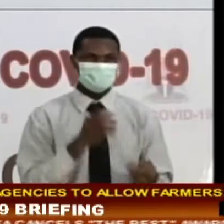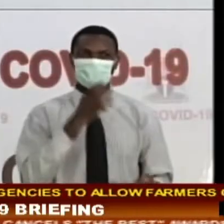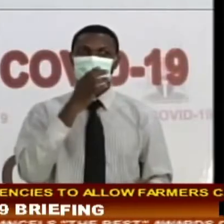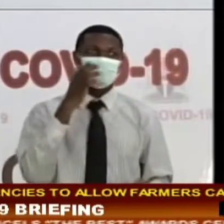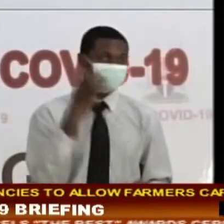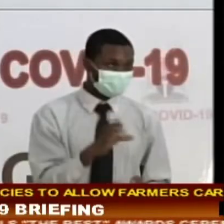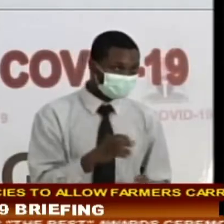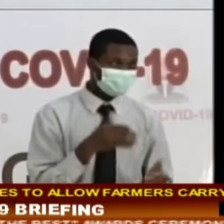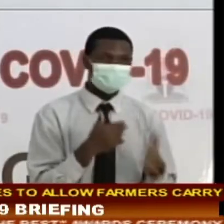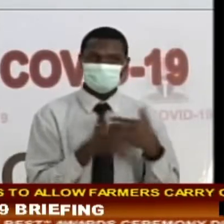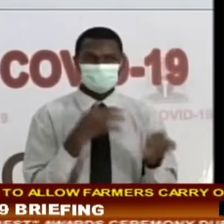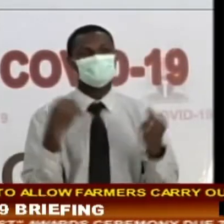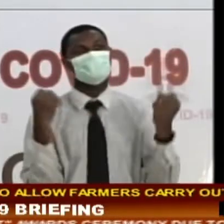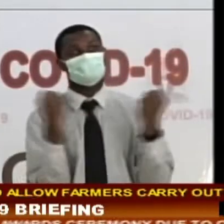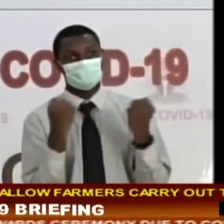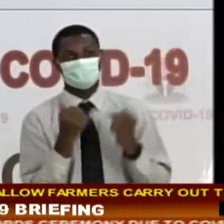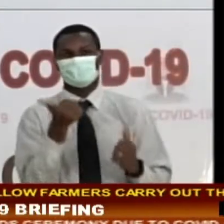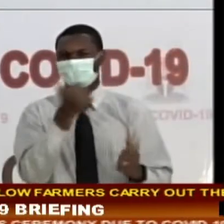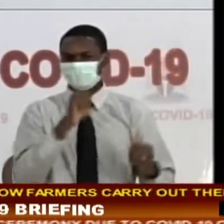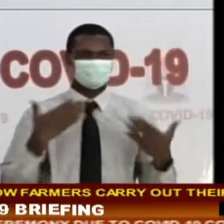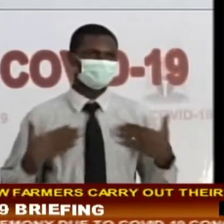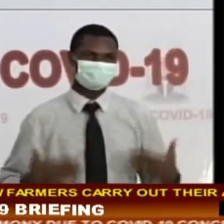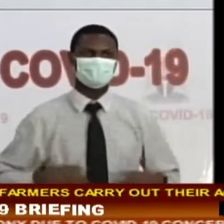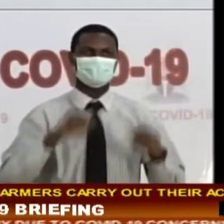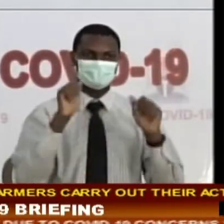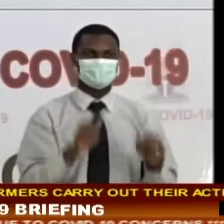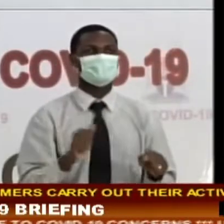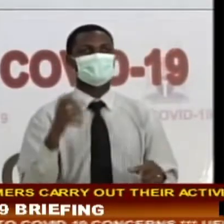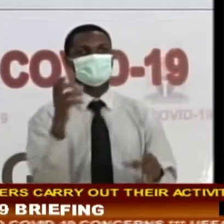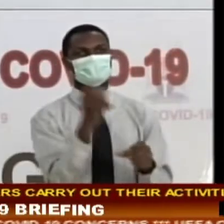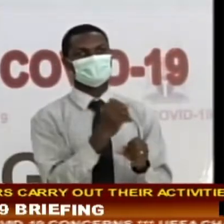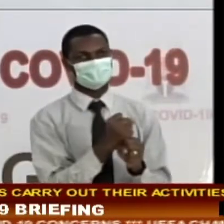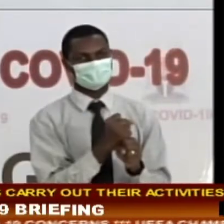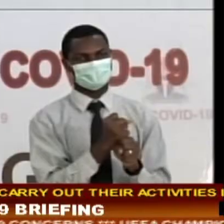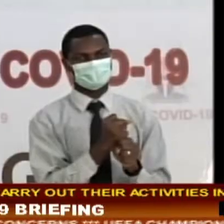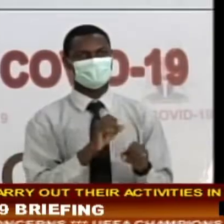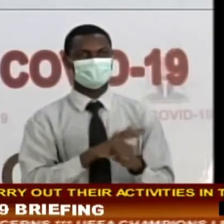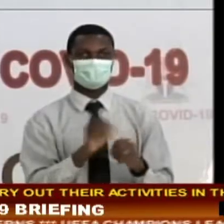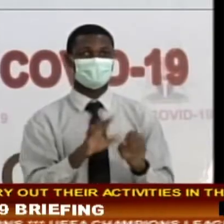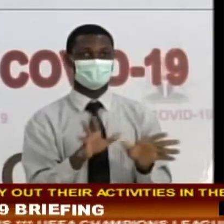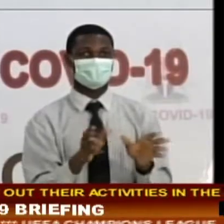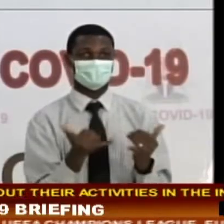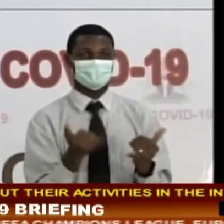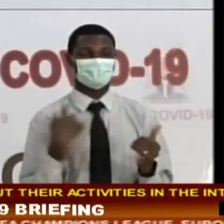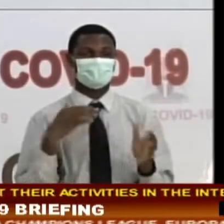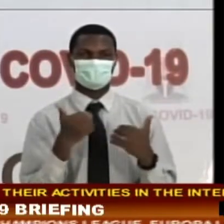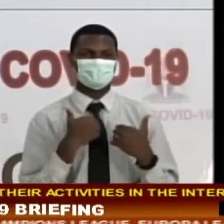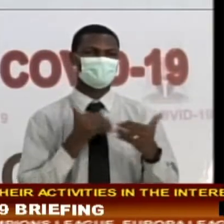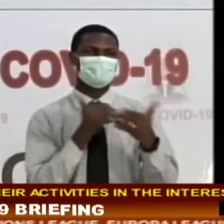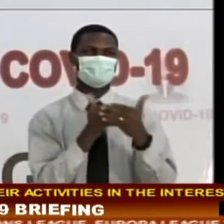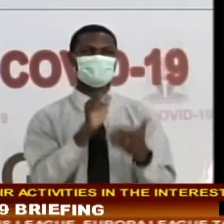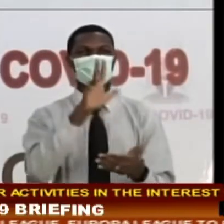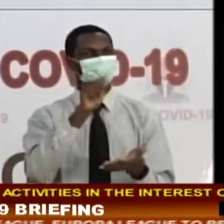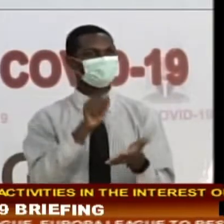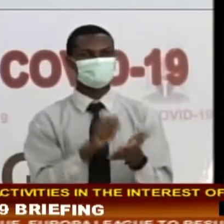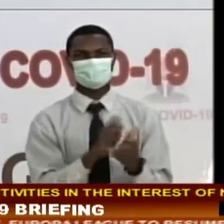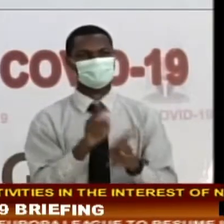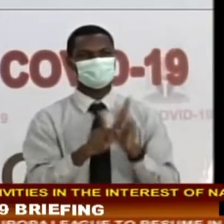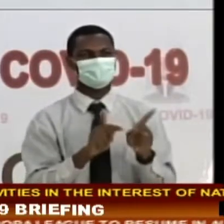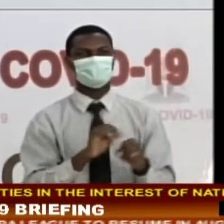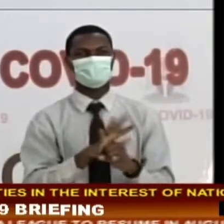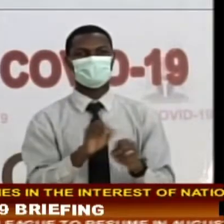get covid-19 Nigeria has recorded a total of almost 5,000 cases to date irrespective of the fact that we are actually